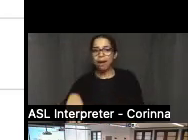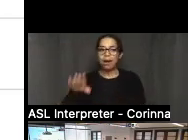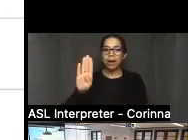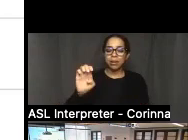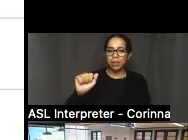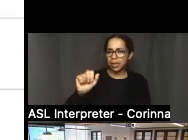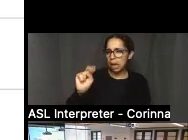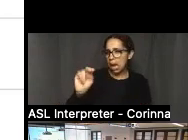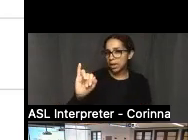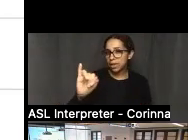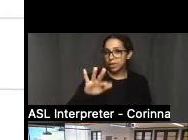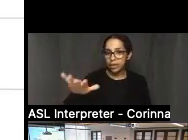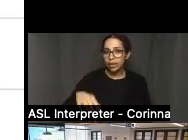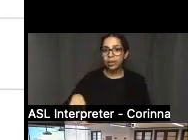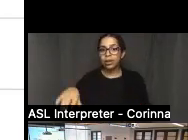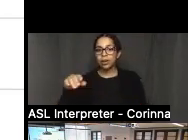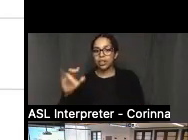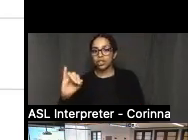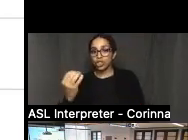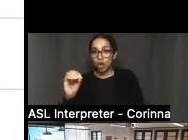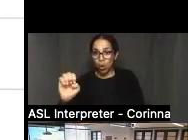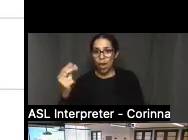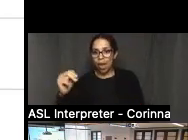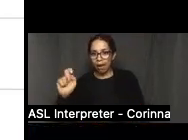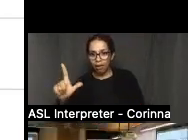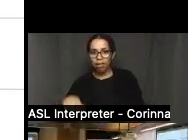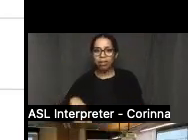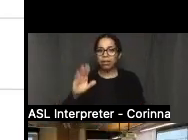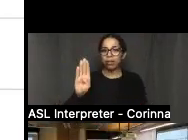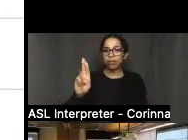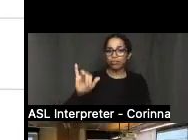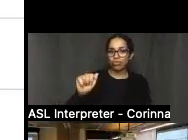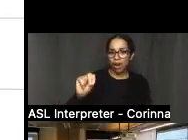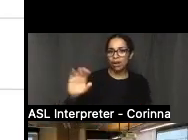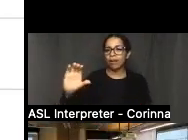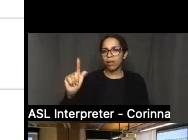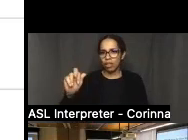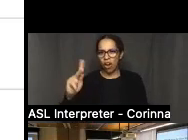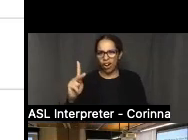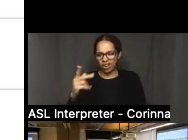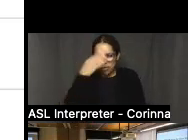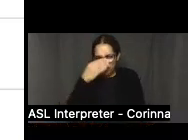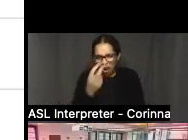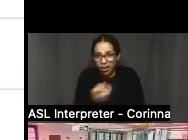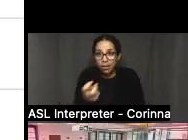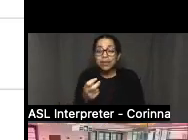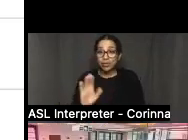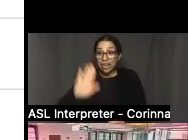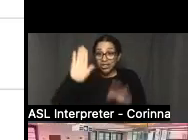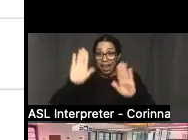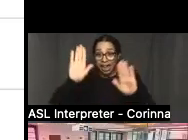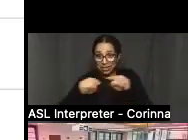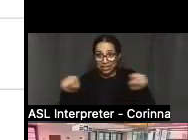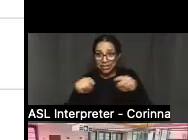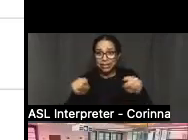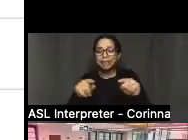up front. Please just wave your hands and everyone please give them the applause. Because Lindsay and I will be up